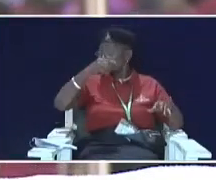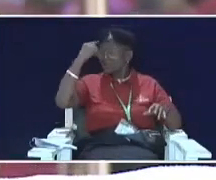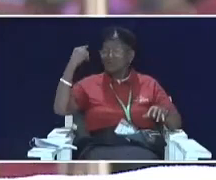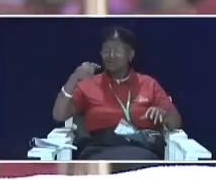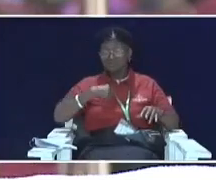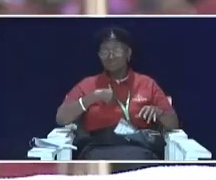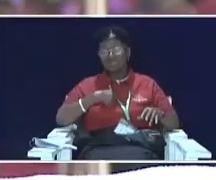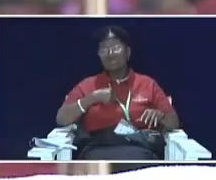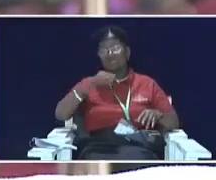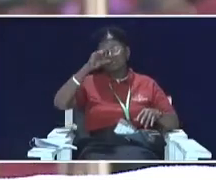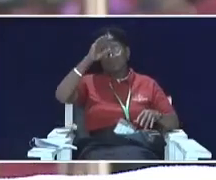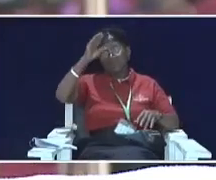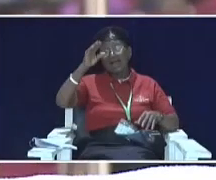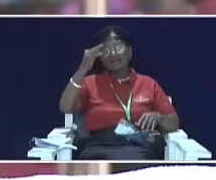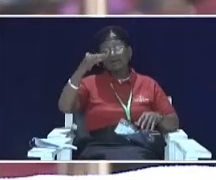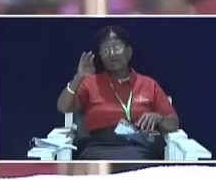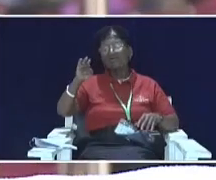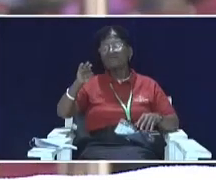lips."